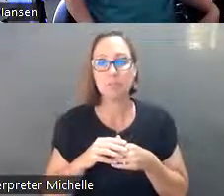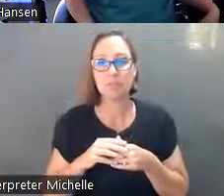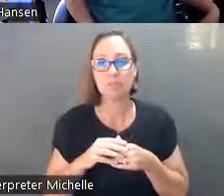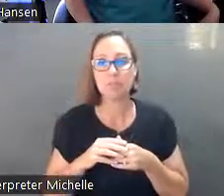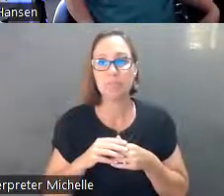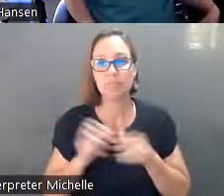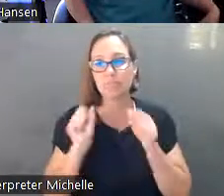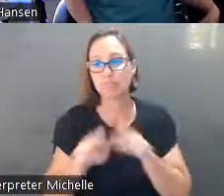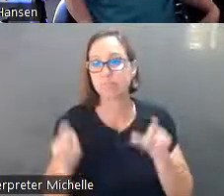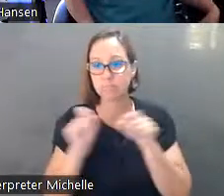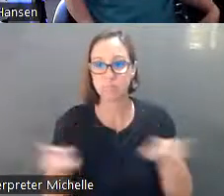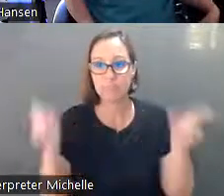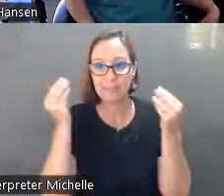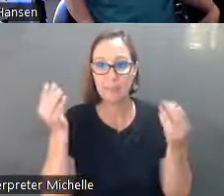program.